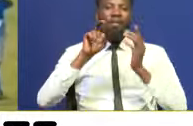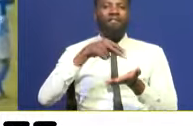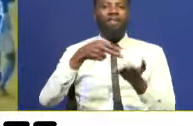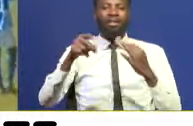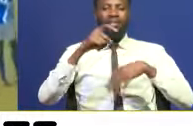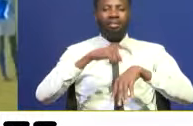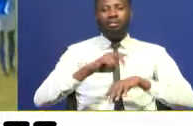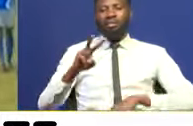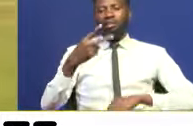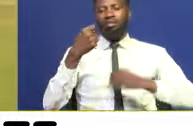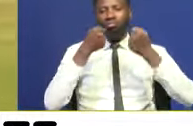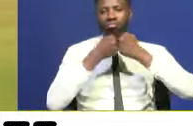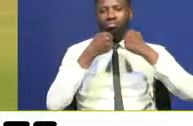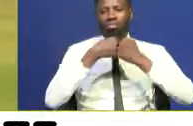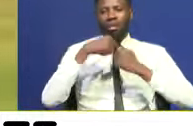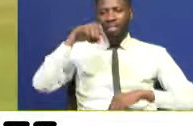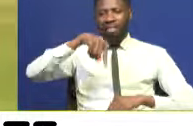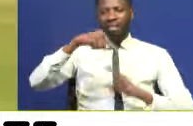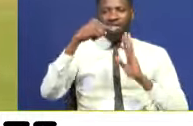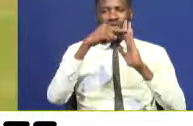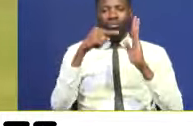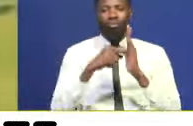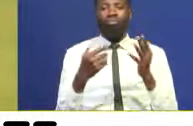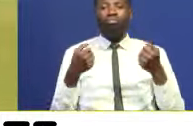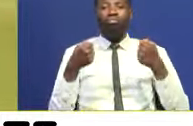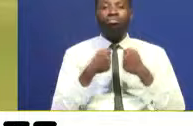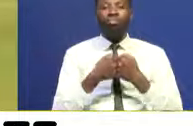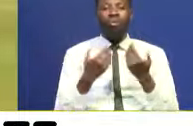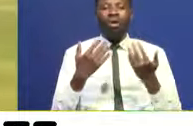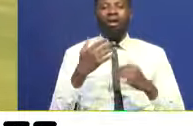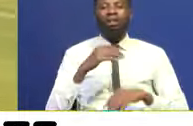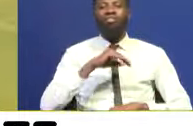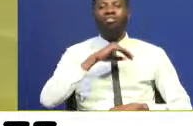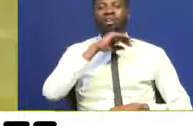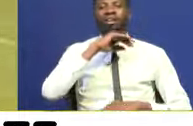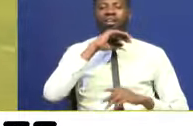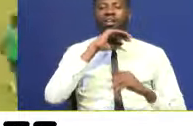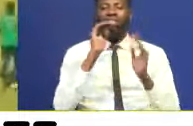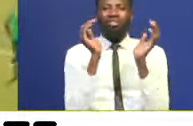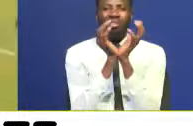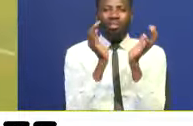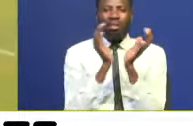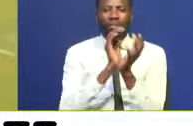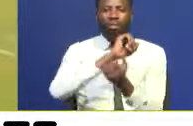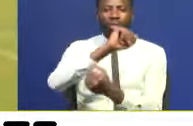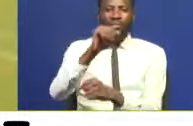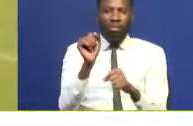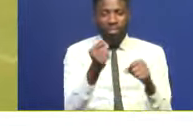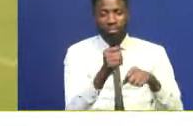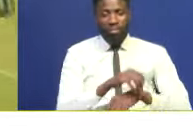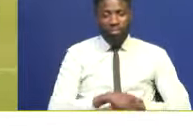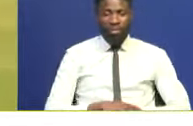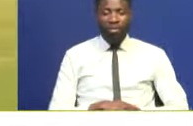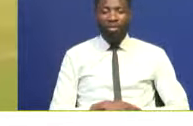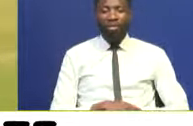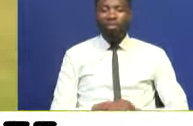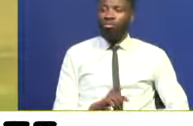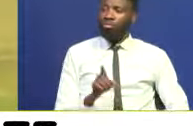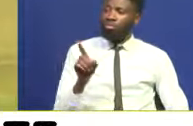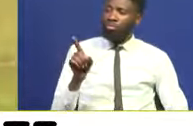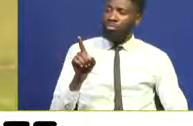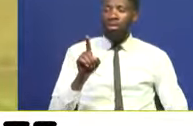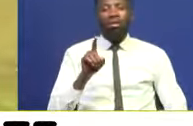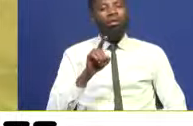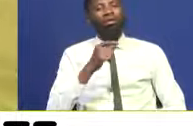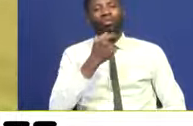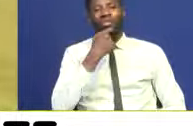second Mashemeji derby of the season played at the Raila Odinga Stadium in Homa Bay. Kogalo were hoping to beat their arch-rivals Leopard and hope the